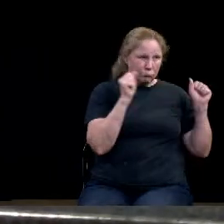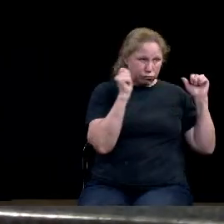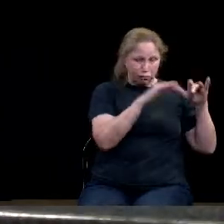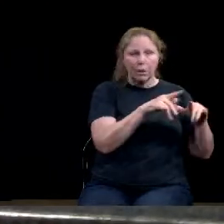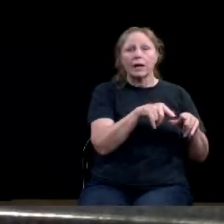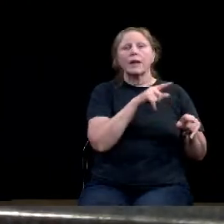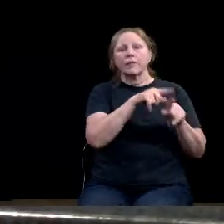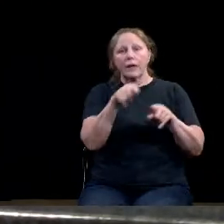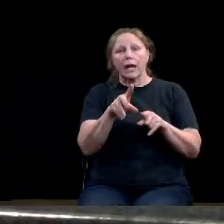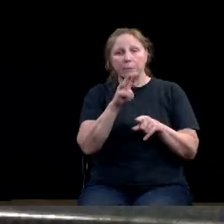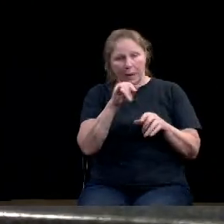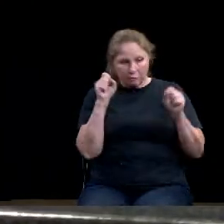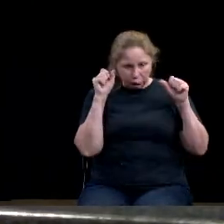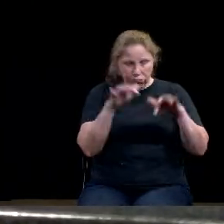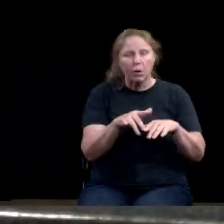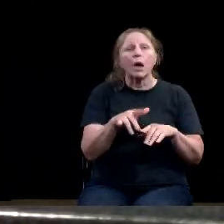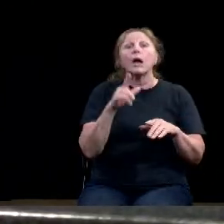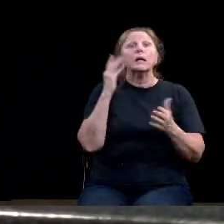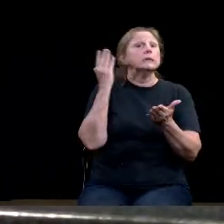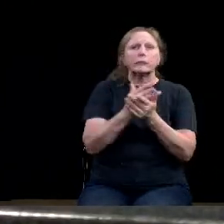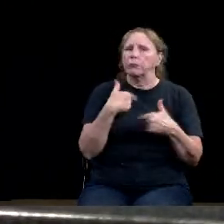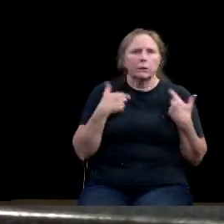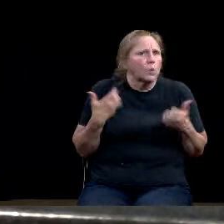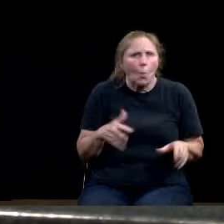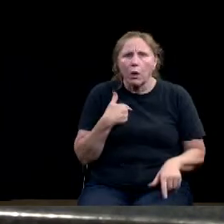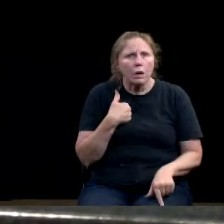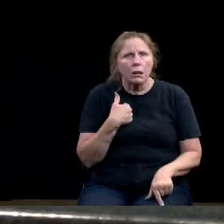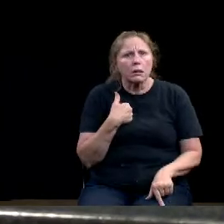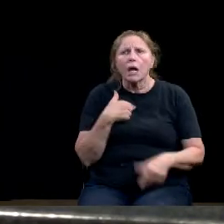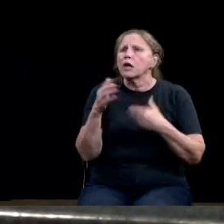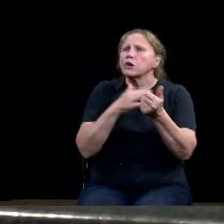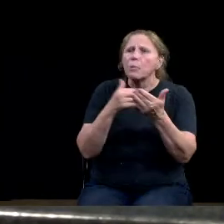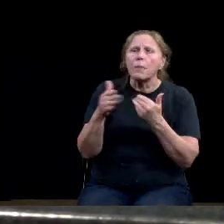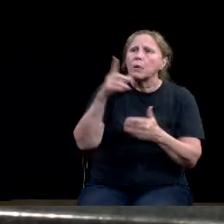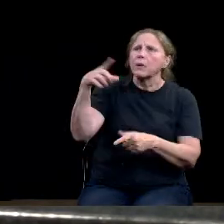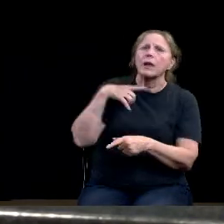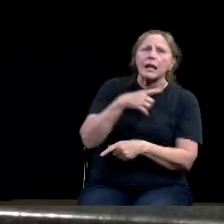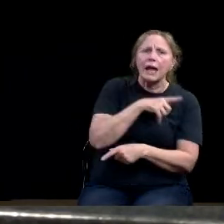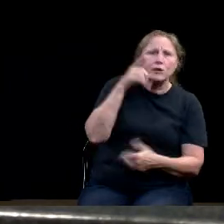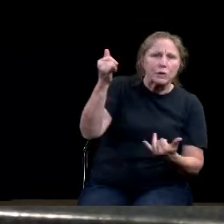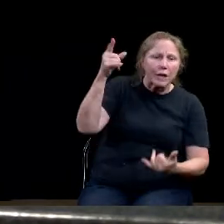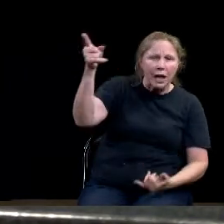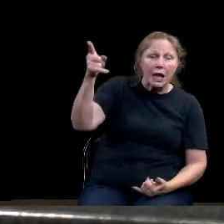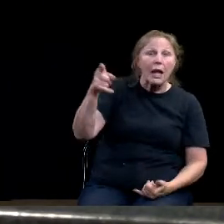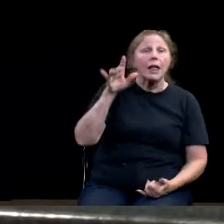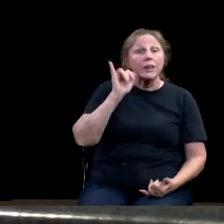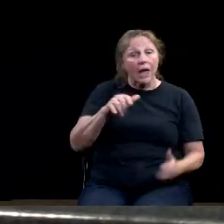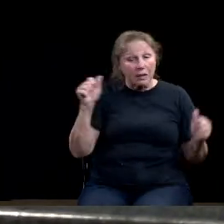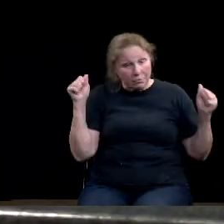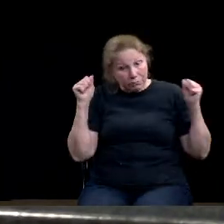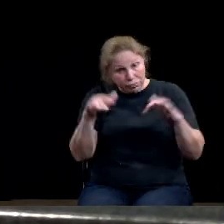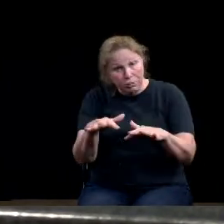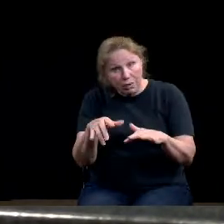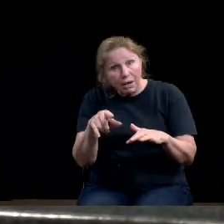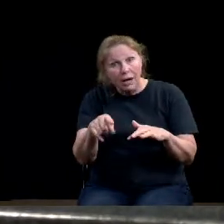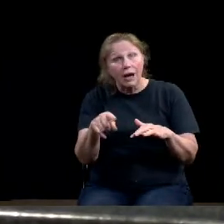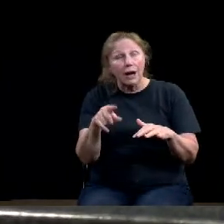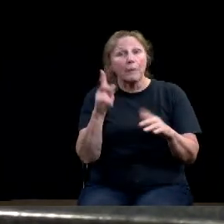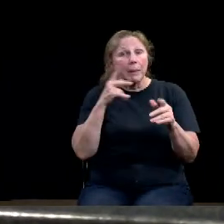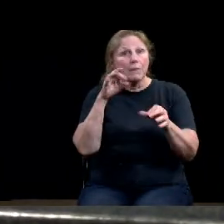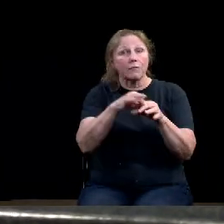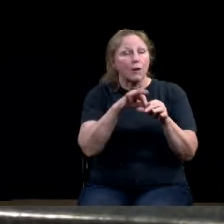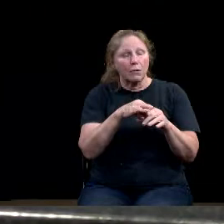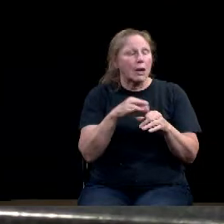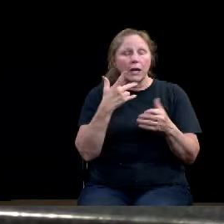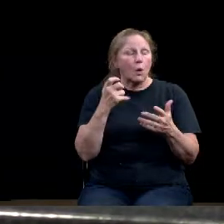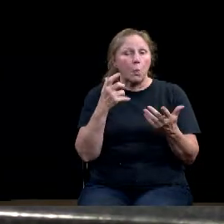want any of that to stop, and our voter protection rights are our priority, just as all of the goals that we